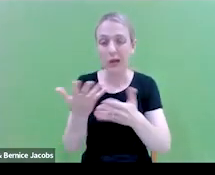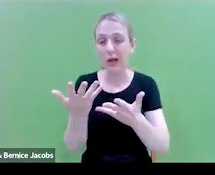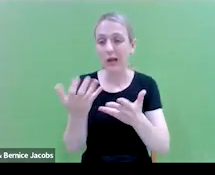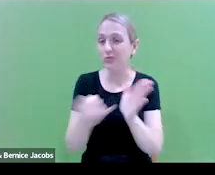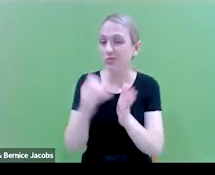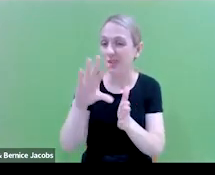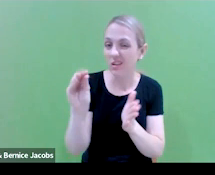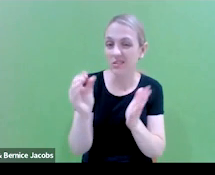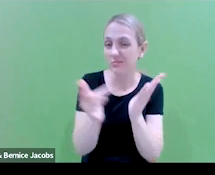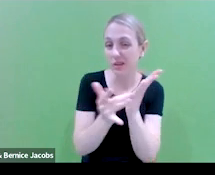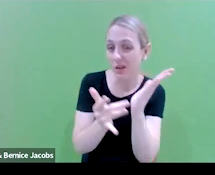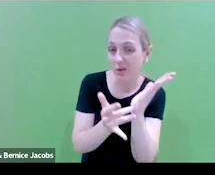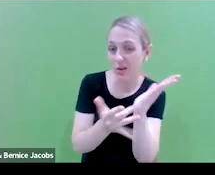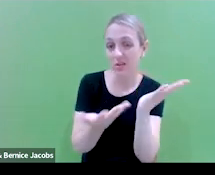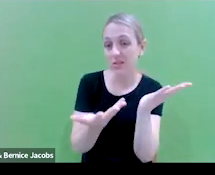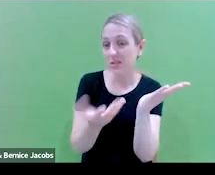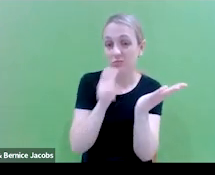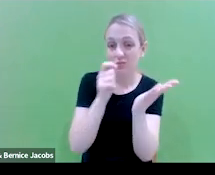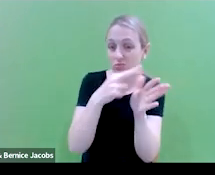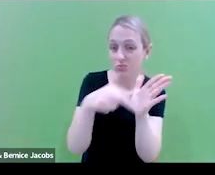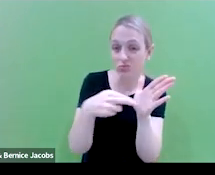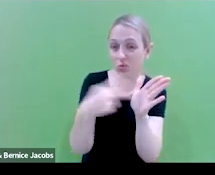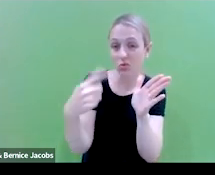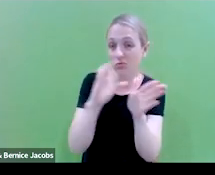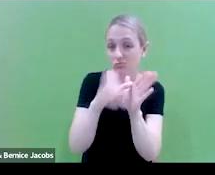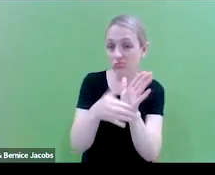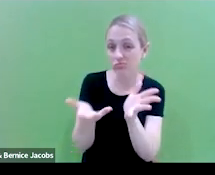technology is playing a role at all.